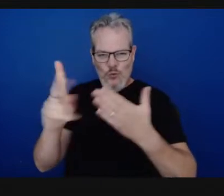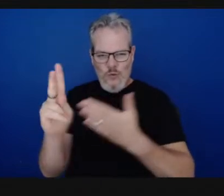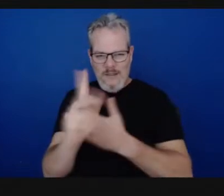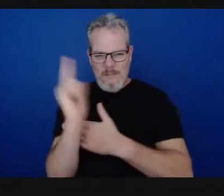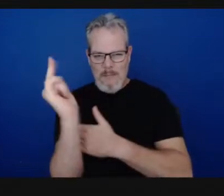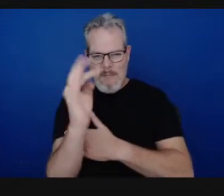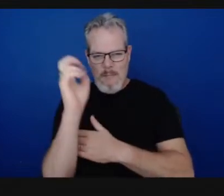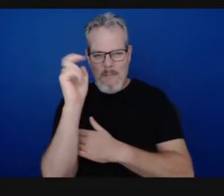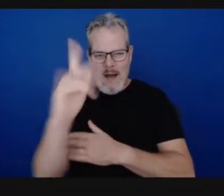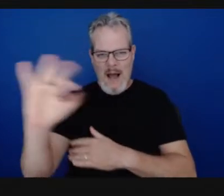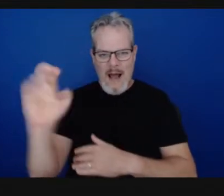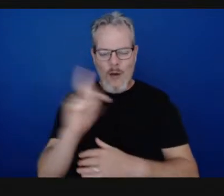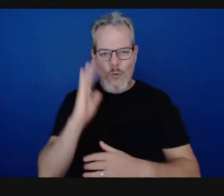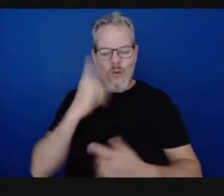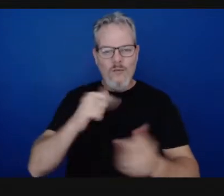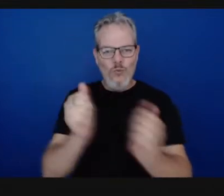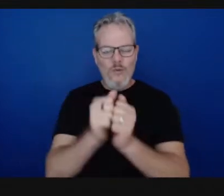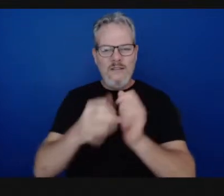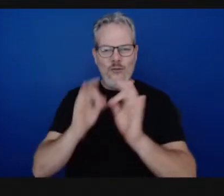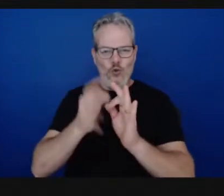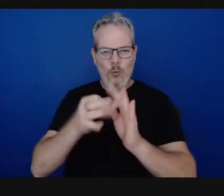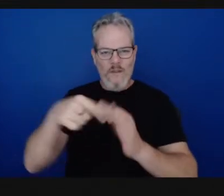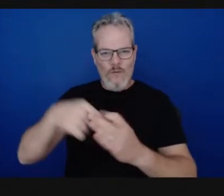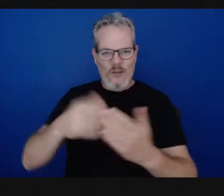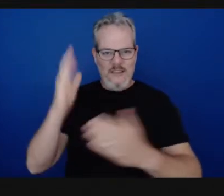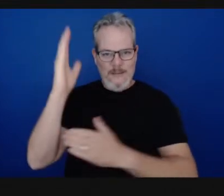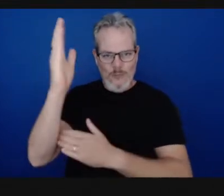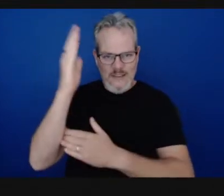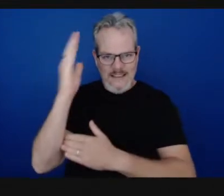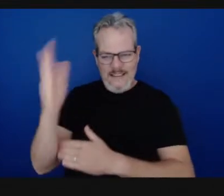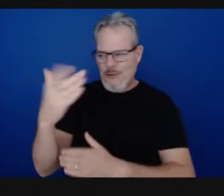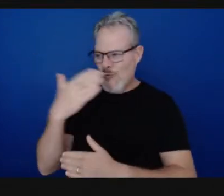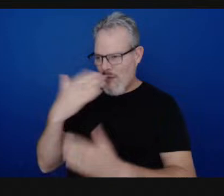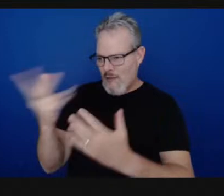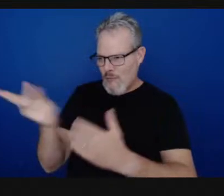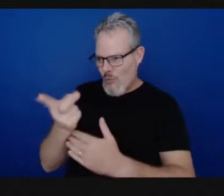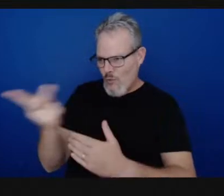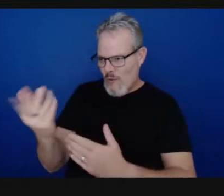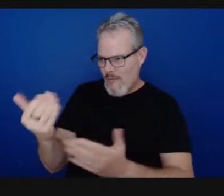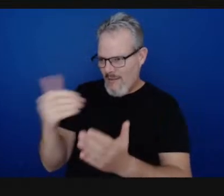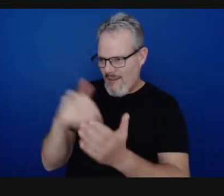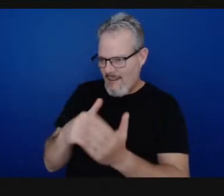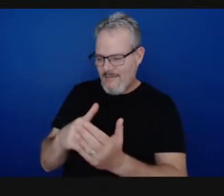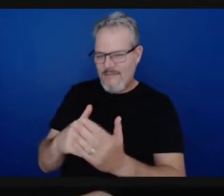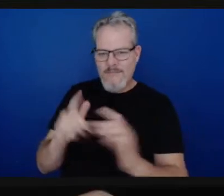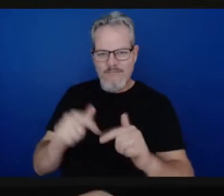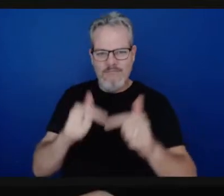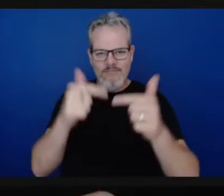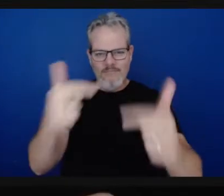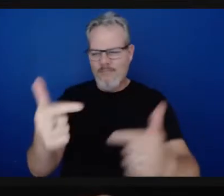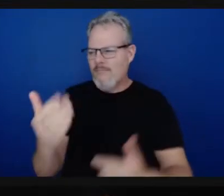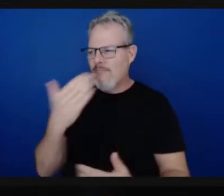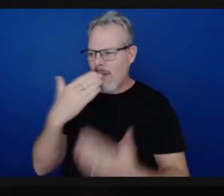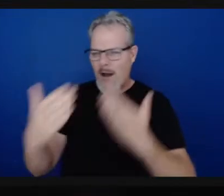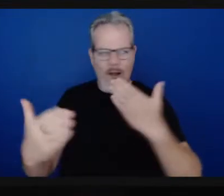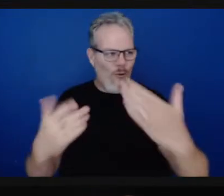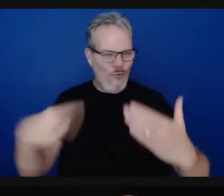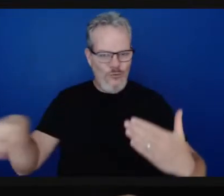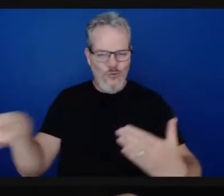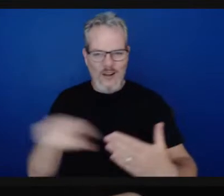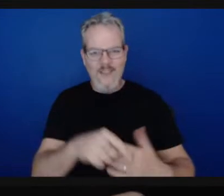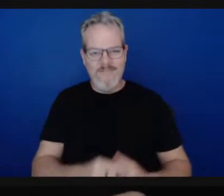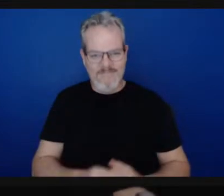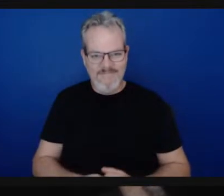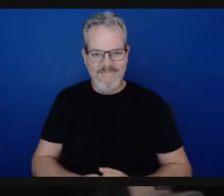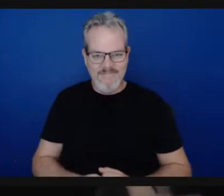of this presentation. And with that, I think you can take it away, Phil. Mahalo, you guys. All right, let's switch our screen up